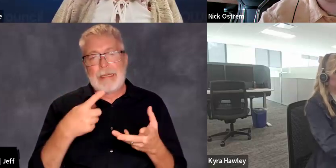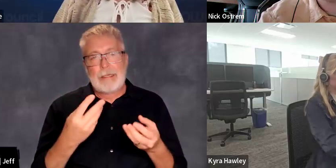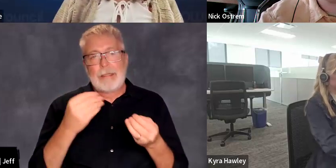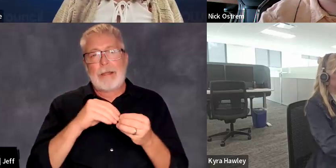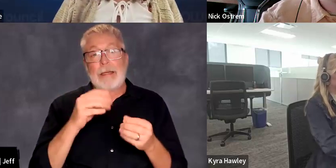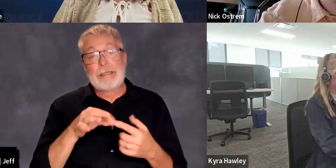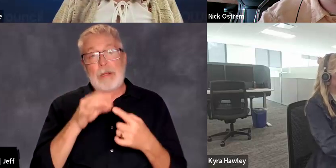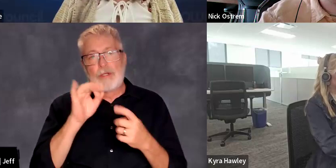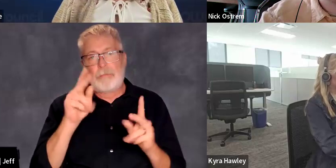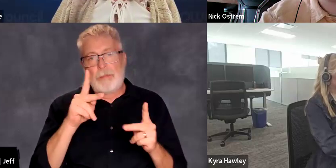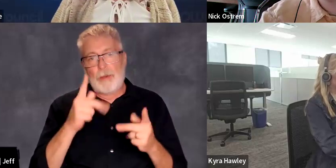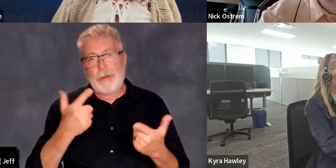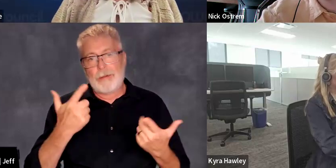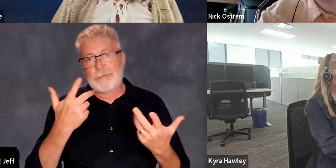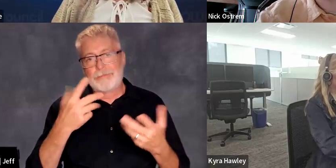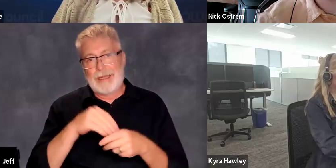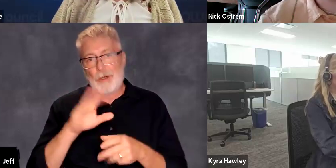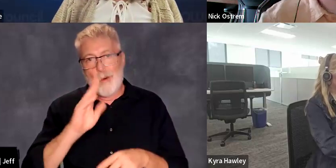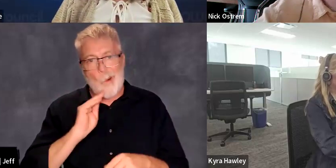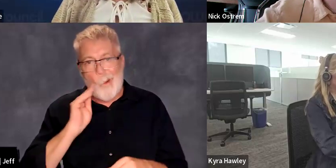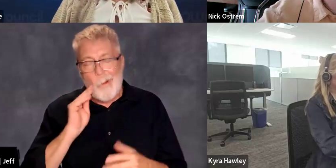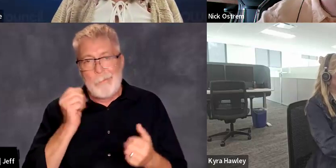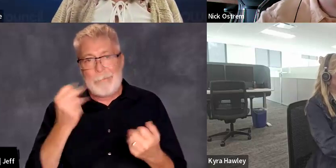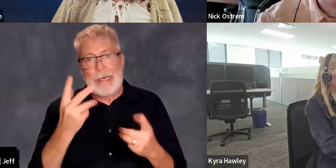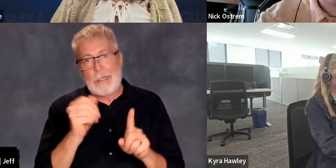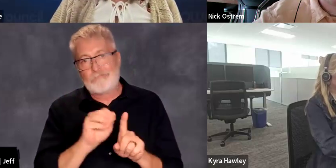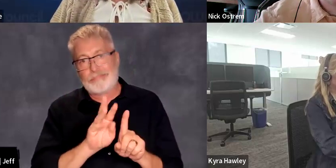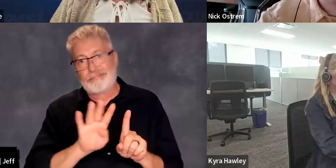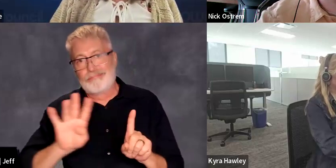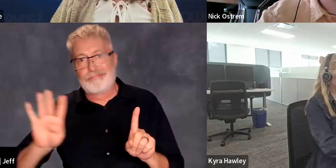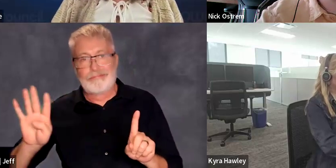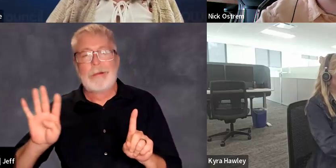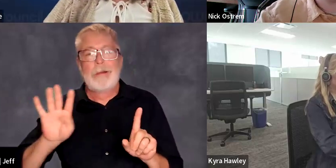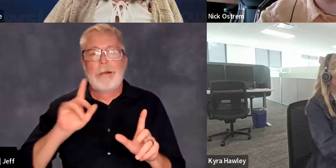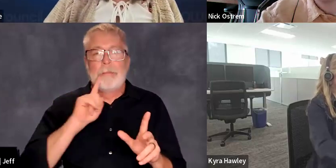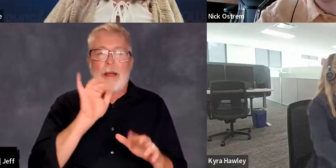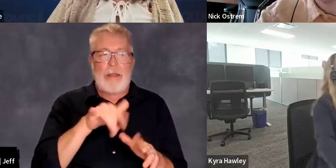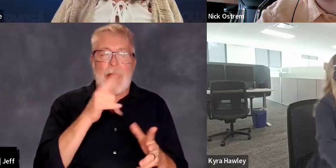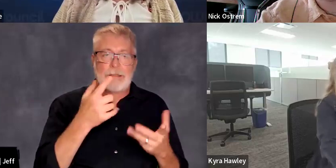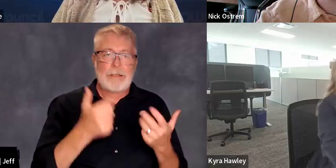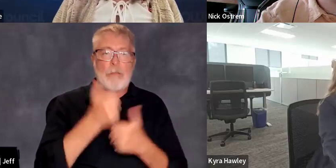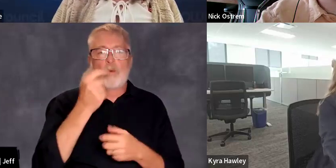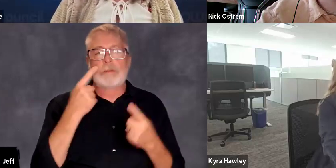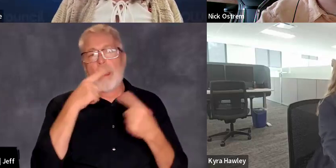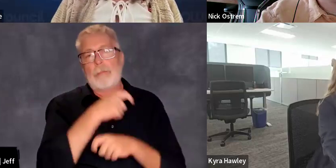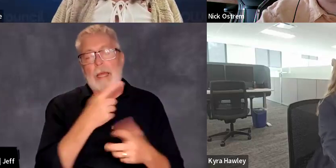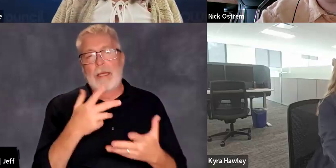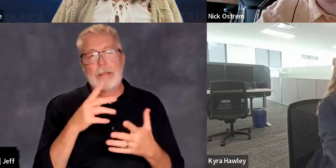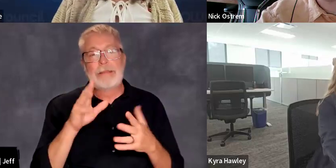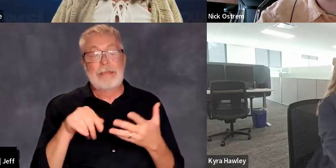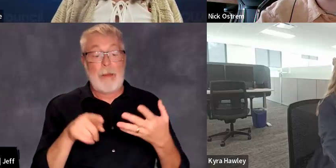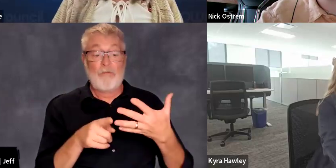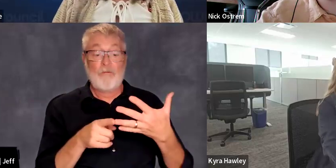people in your household, it can grow pretty big. But that is as complicated as it gets, I promise. Step 4